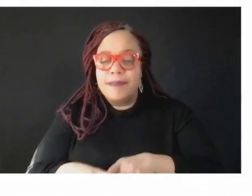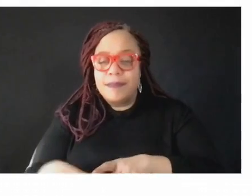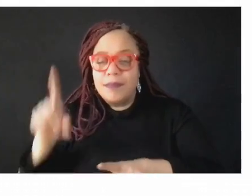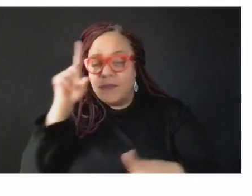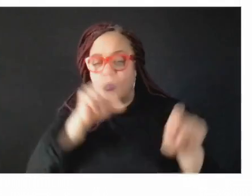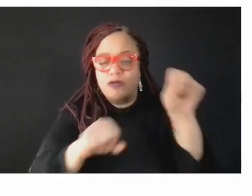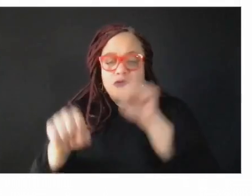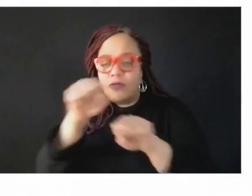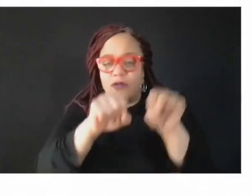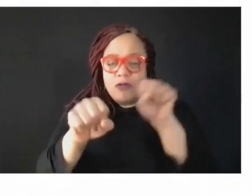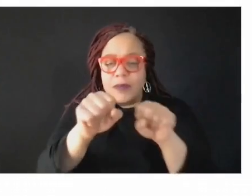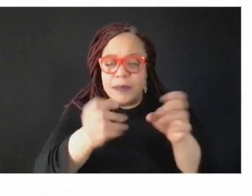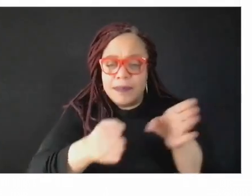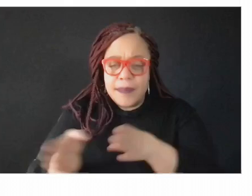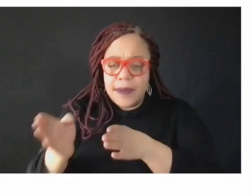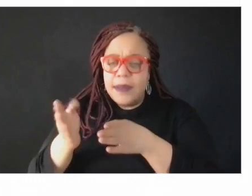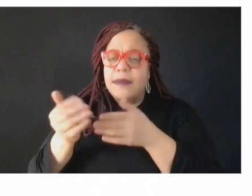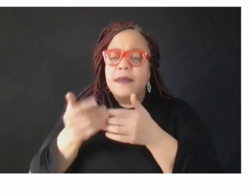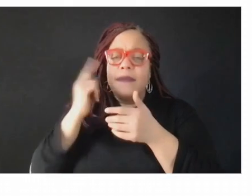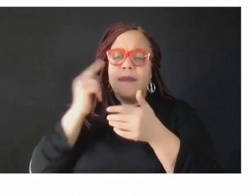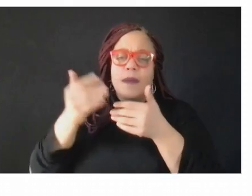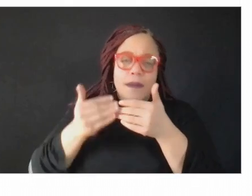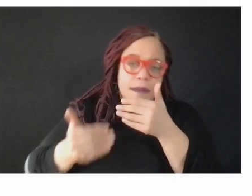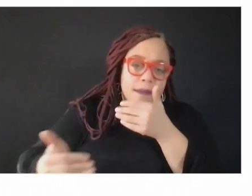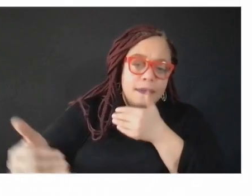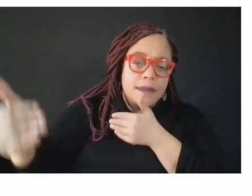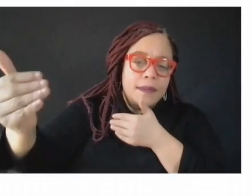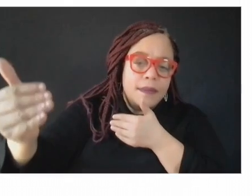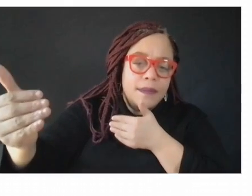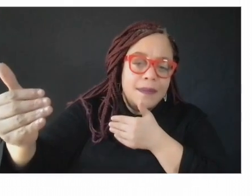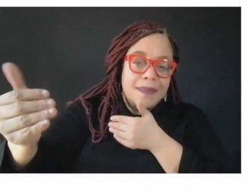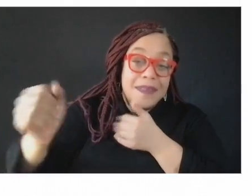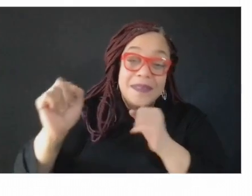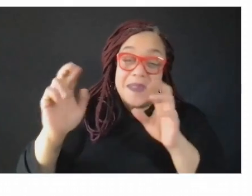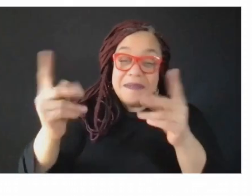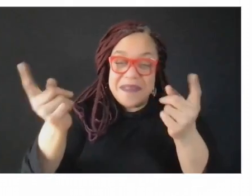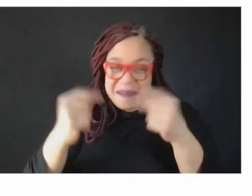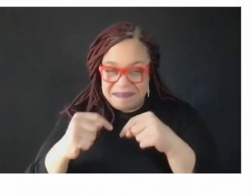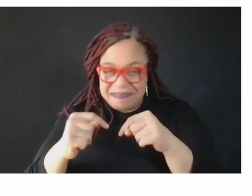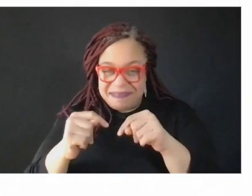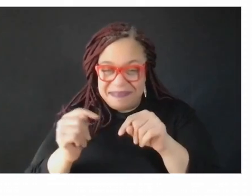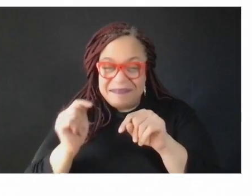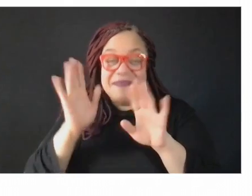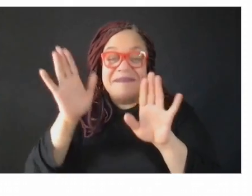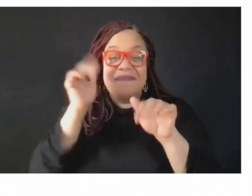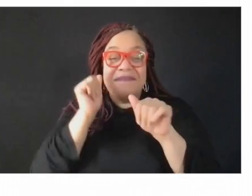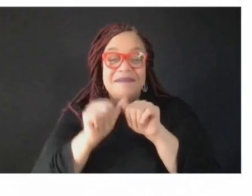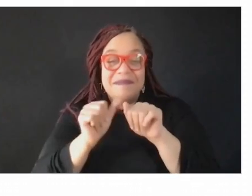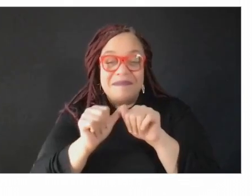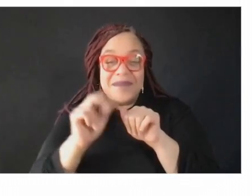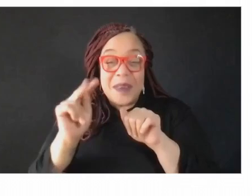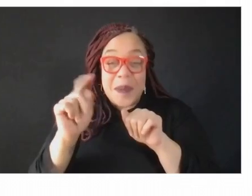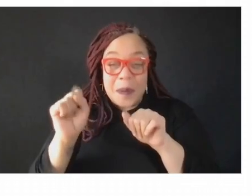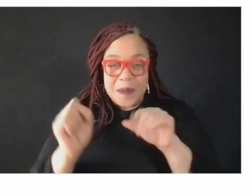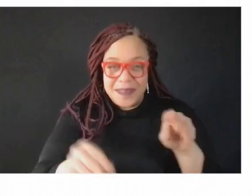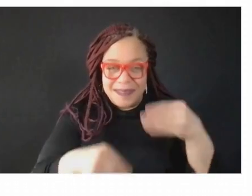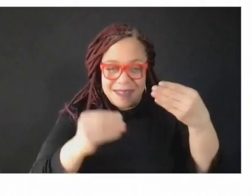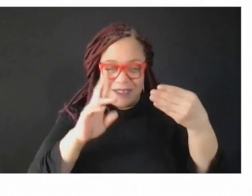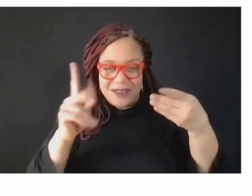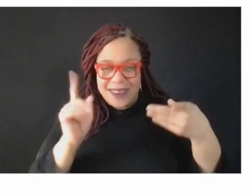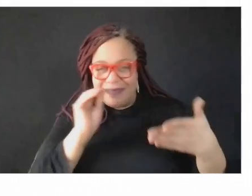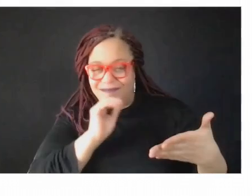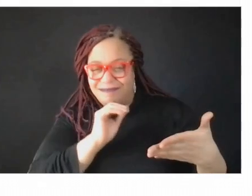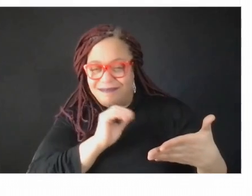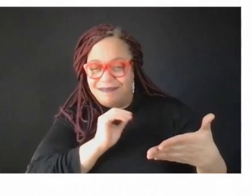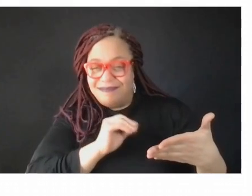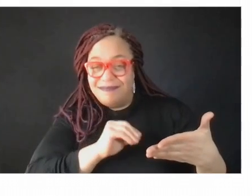please remember, be ready with notes for our last session tomorrow, which is on